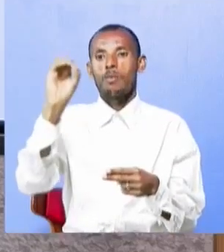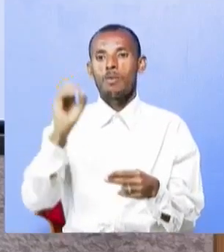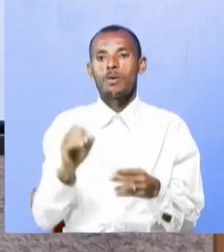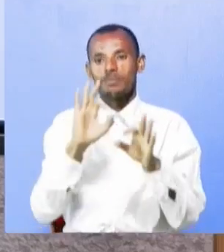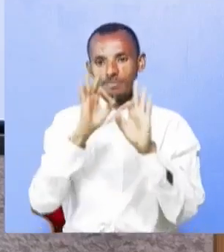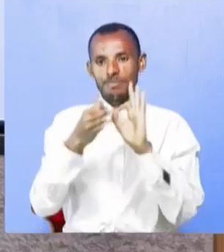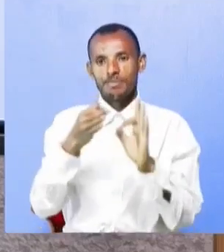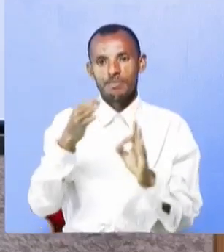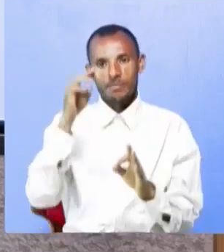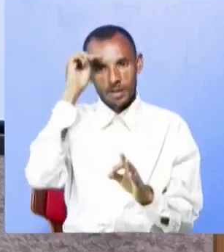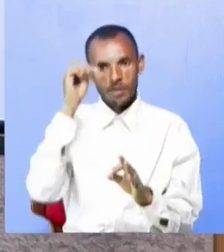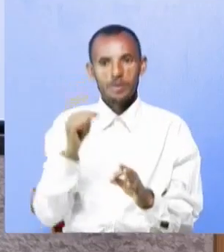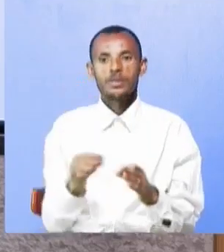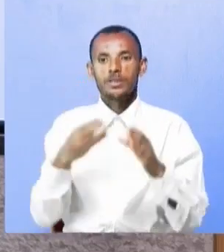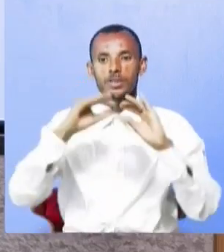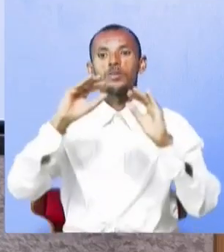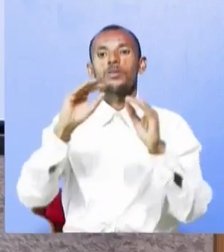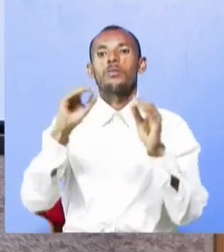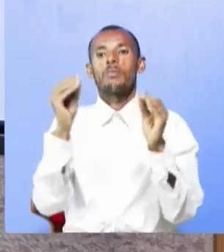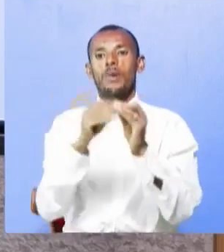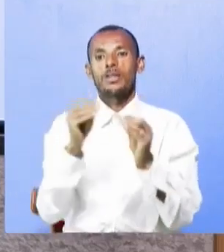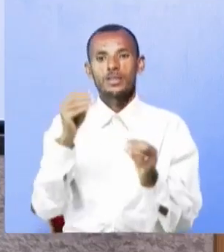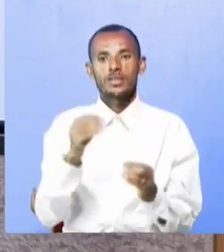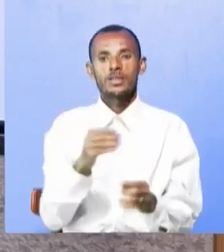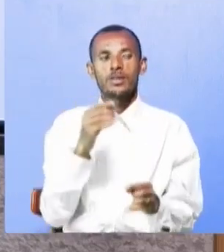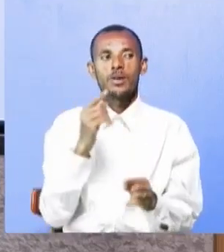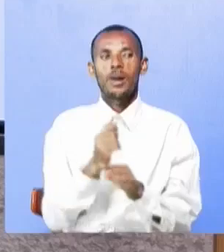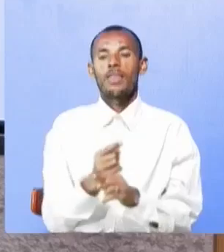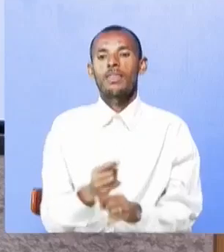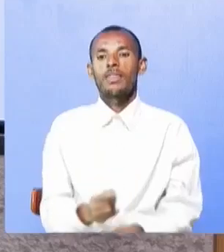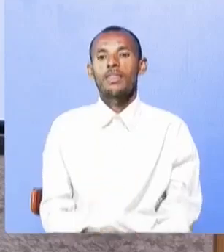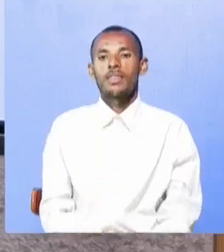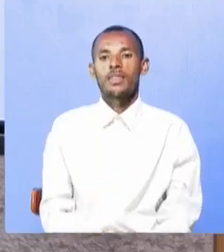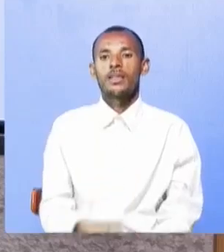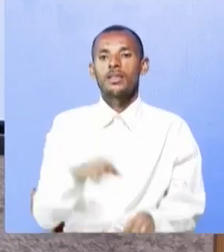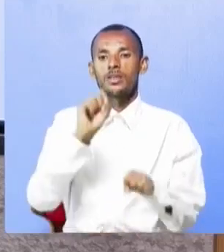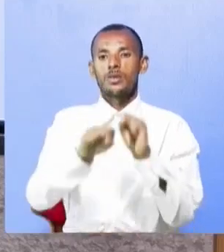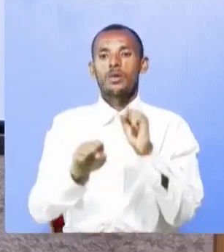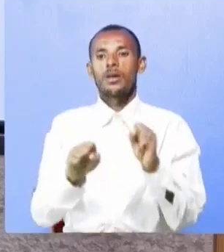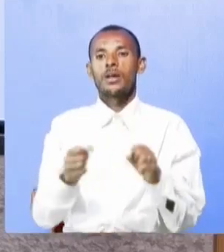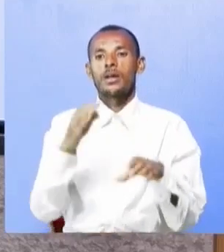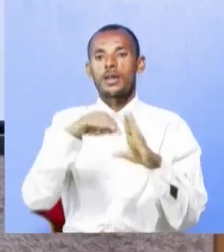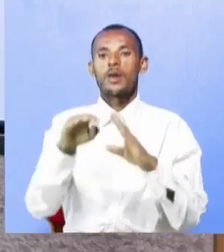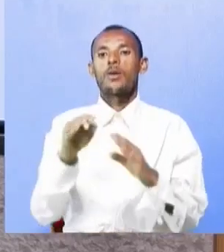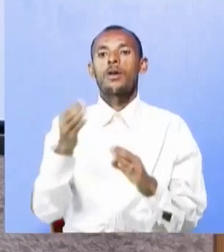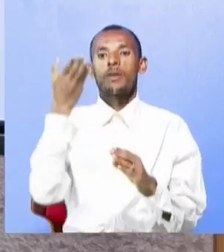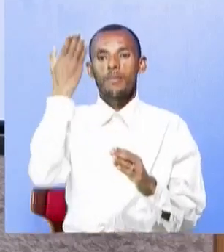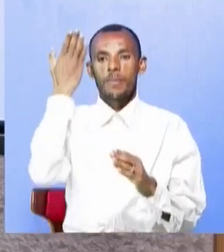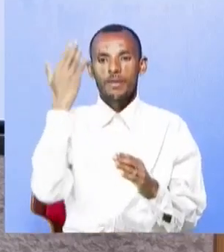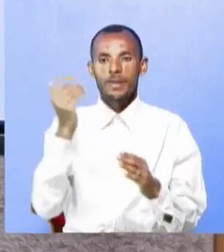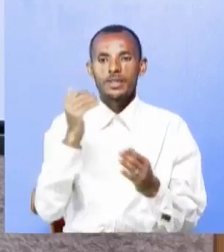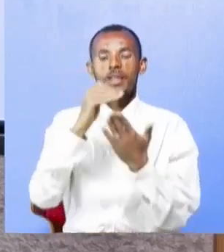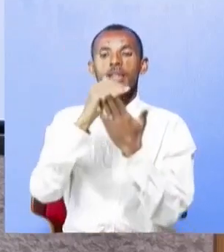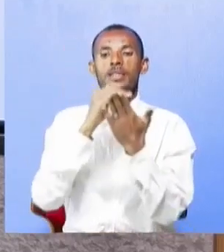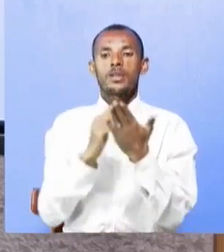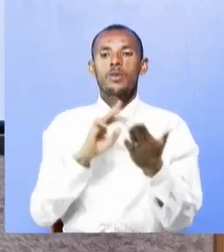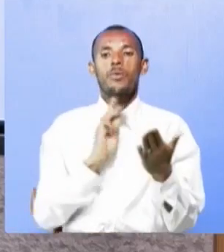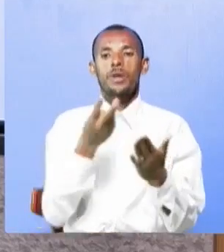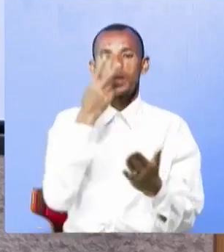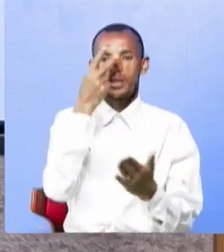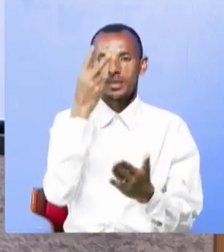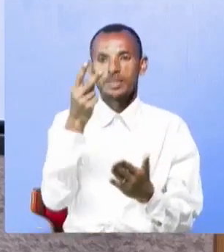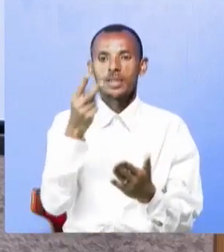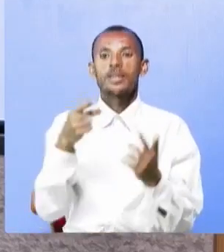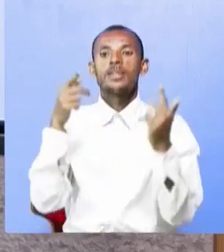teach you mathematics. All right. So in our previous lesson, we have seen